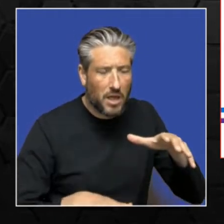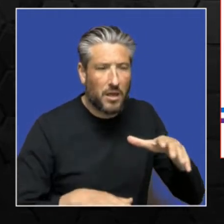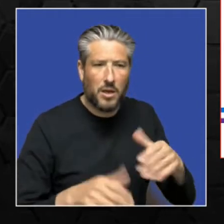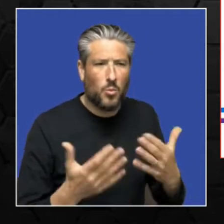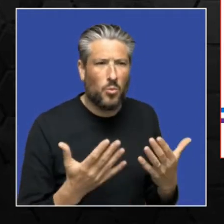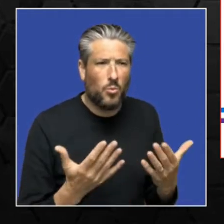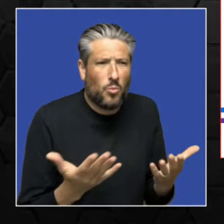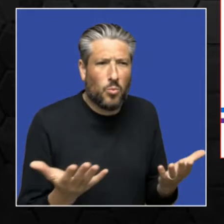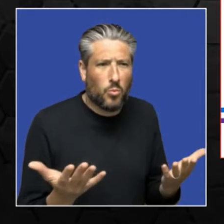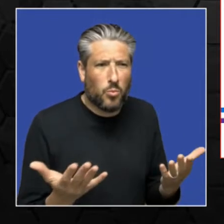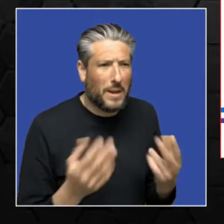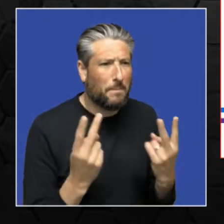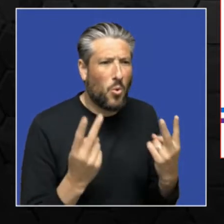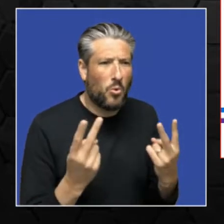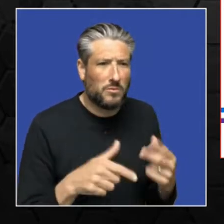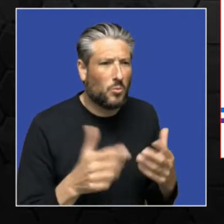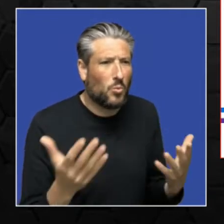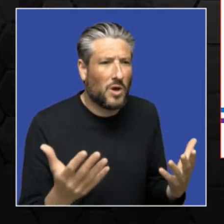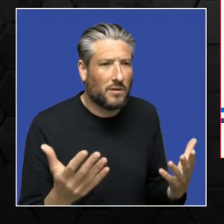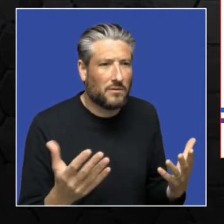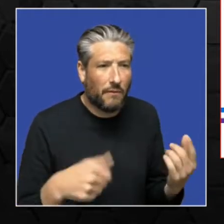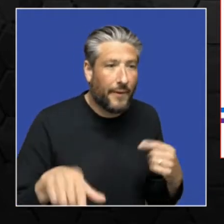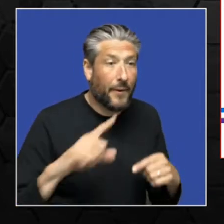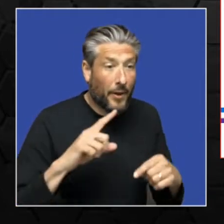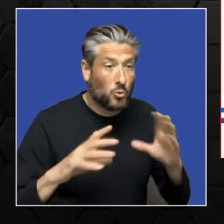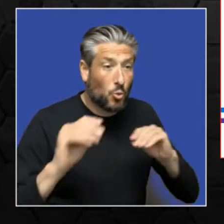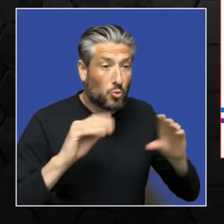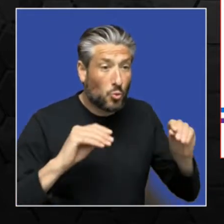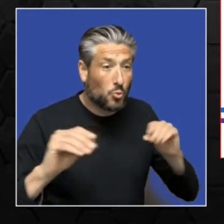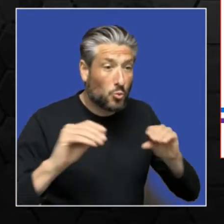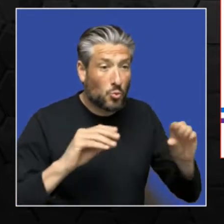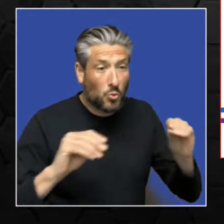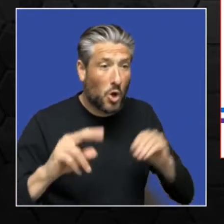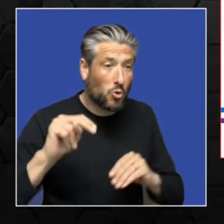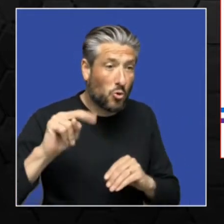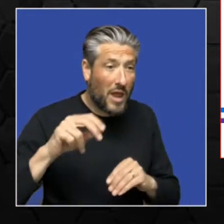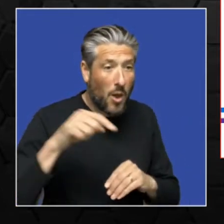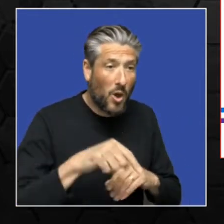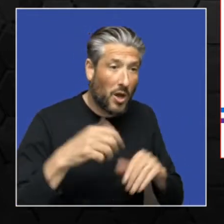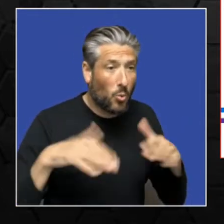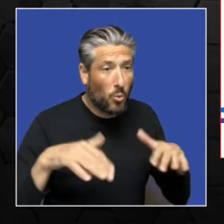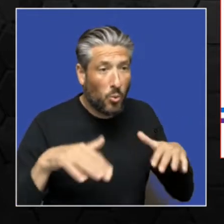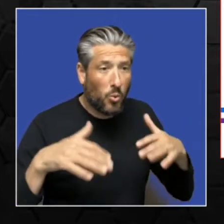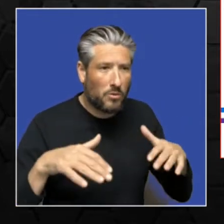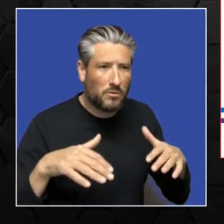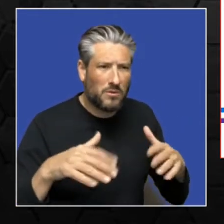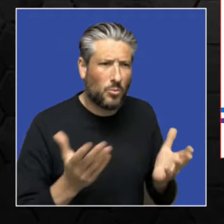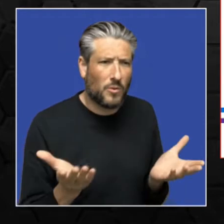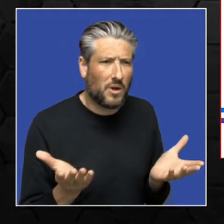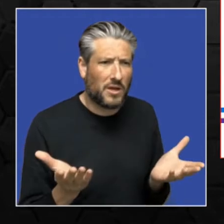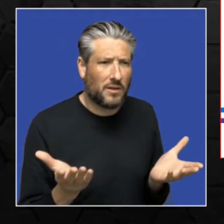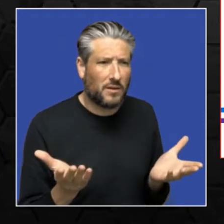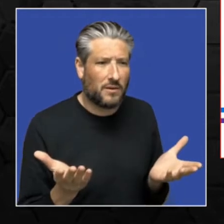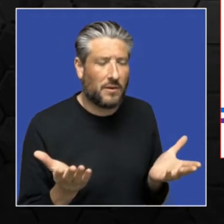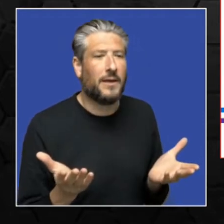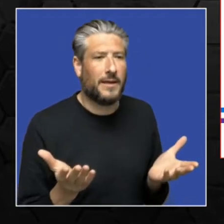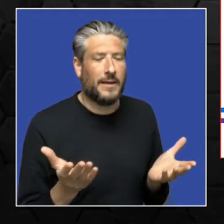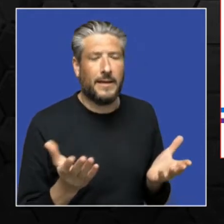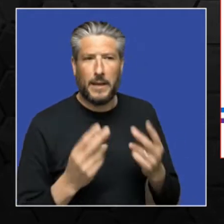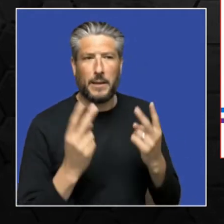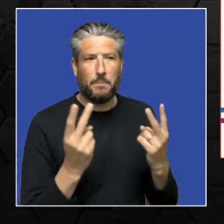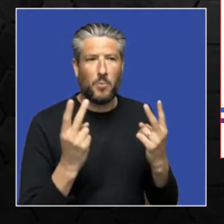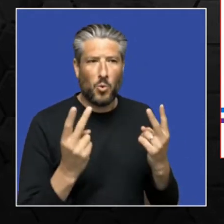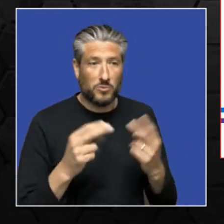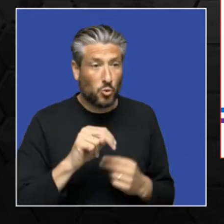about it, and everyone wants to learn about it. Deep learning has become such an important part of our daily